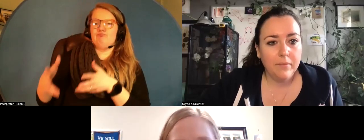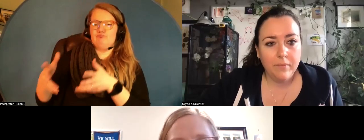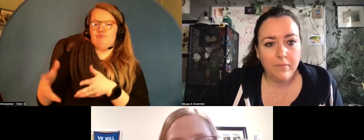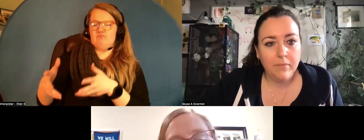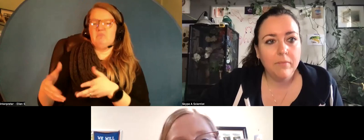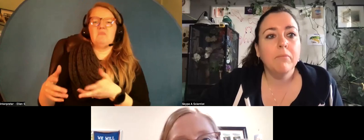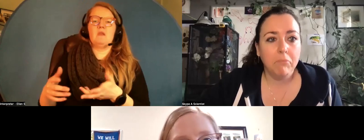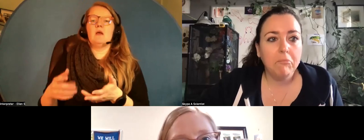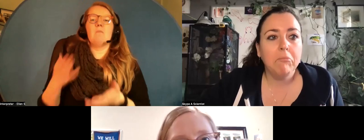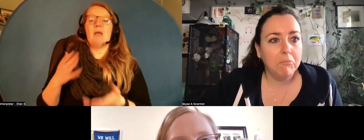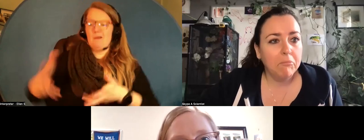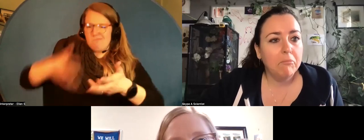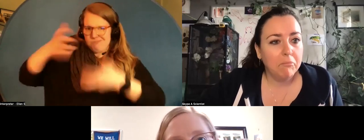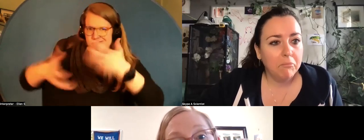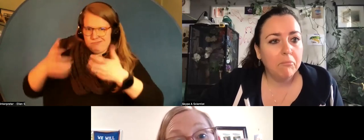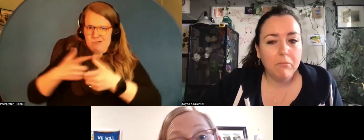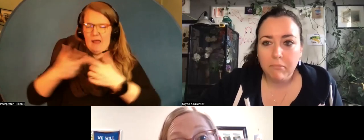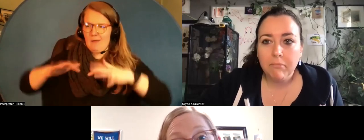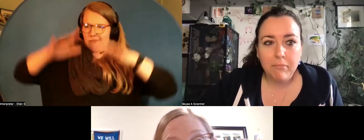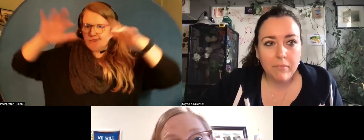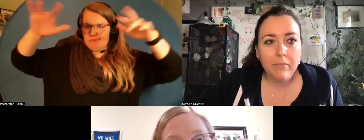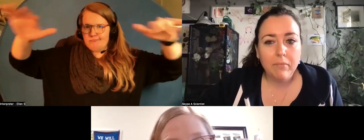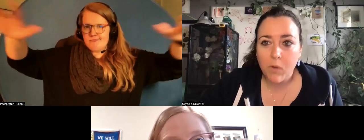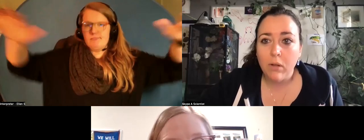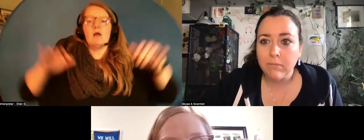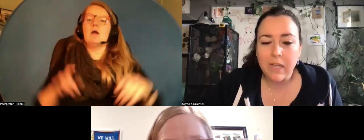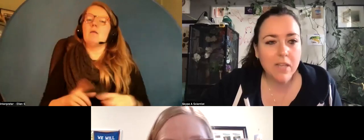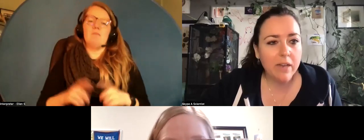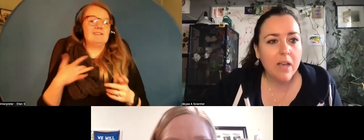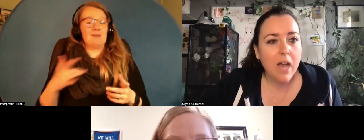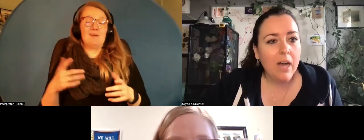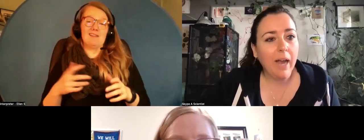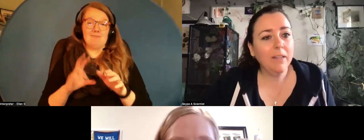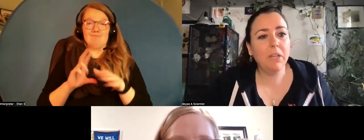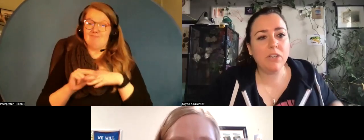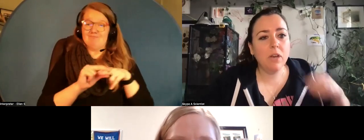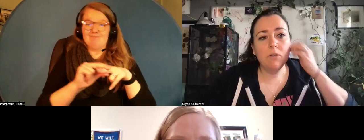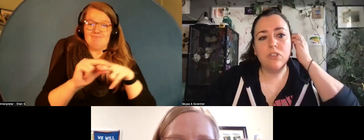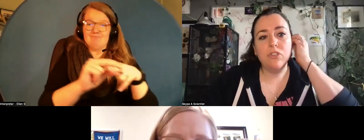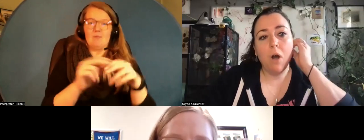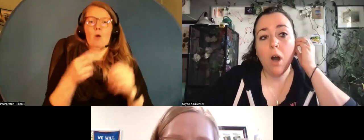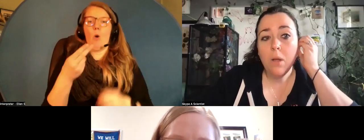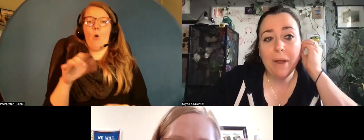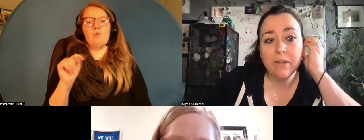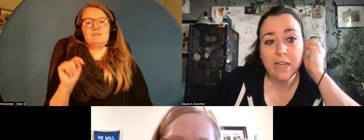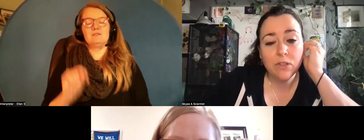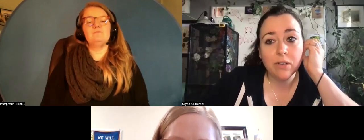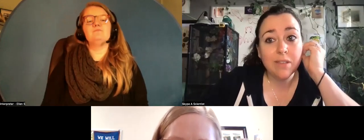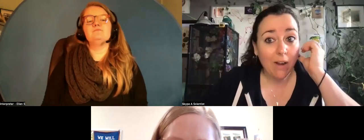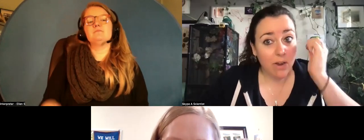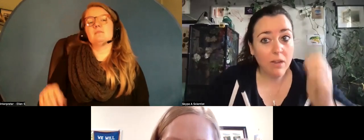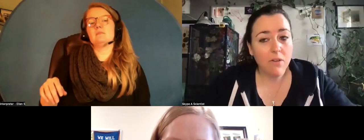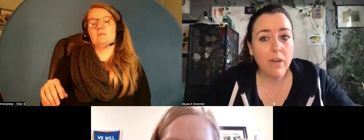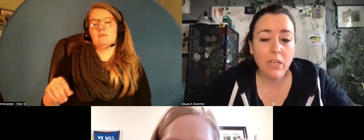into the air. But yeah, they move with their host. Cool. Sounds good. Kyla would like to know, do all parasites